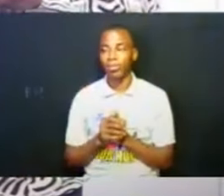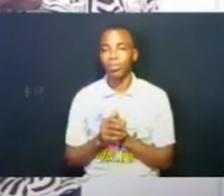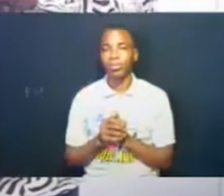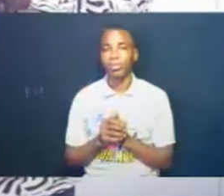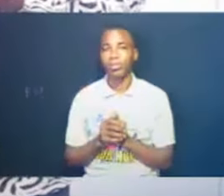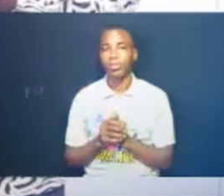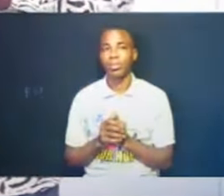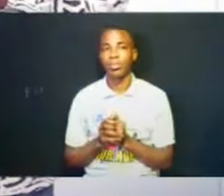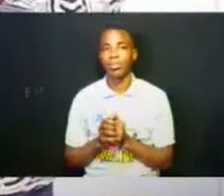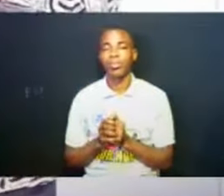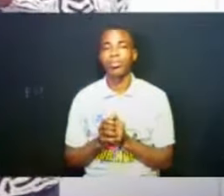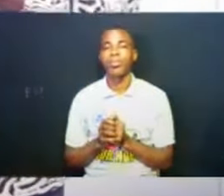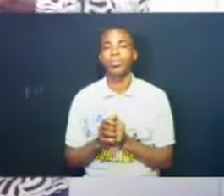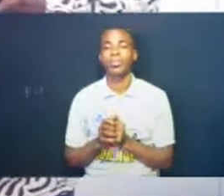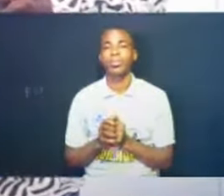Hebrews 3:12.